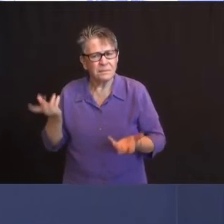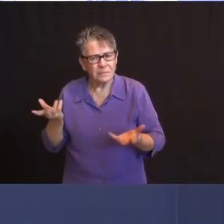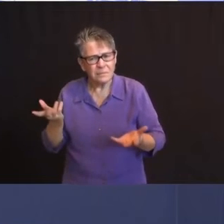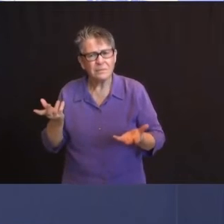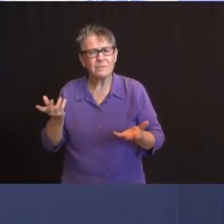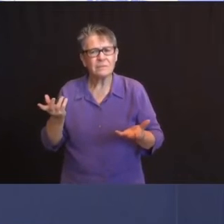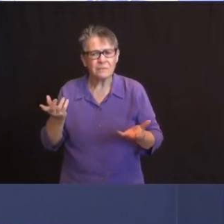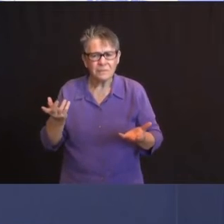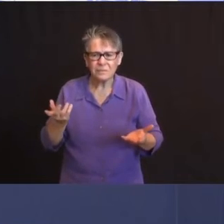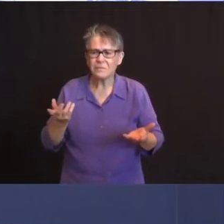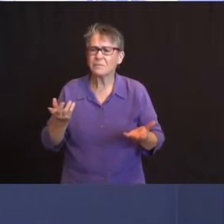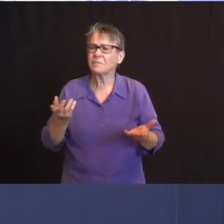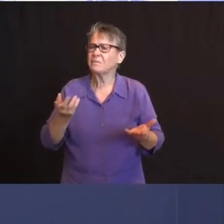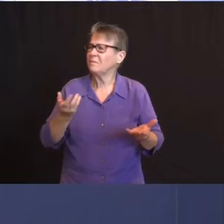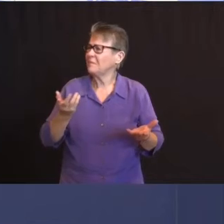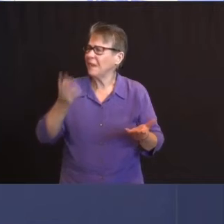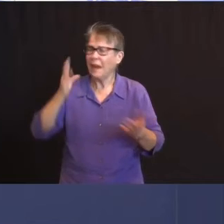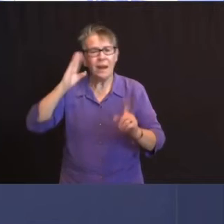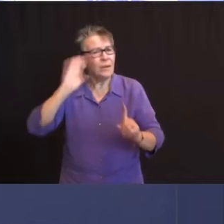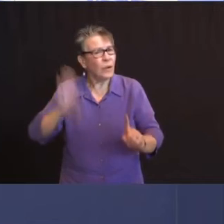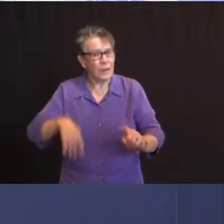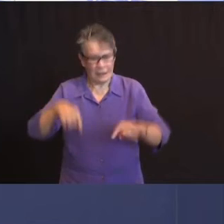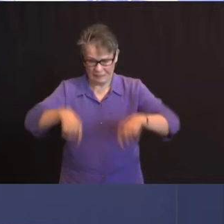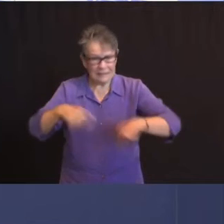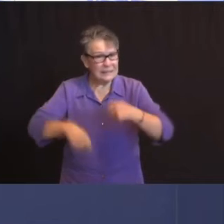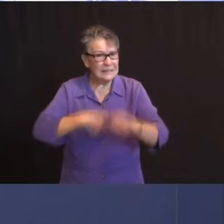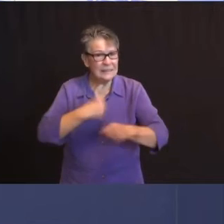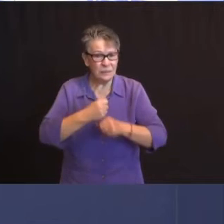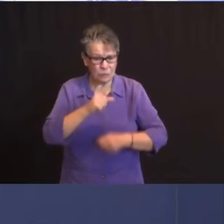holidays. And I'll say this,